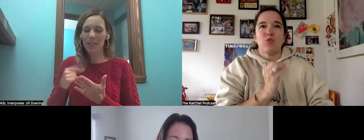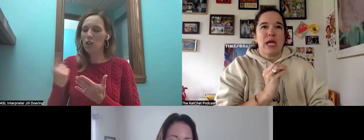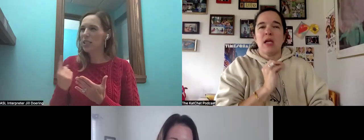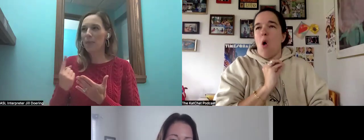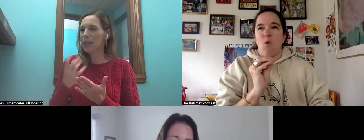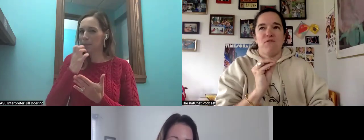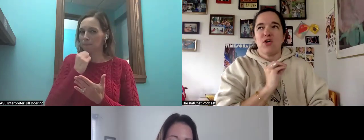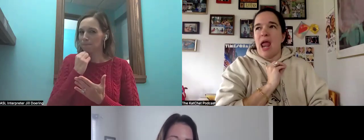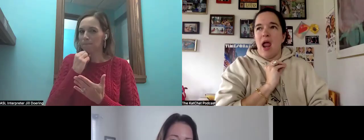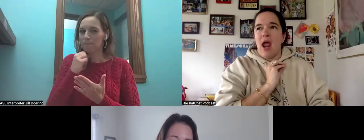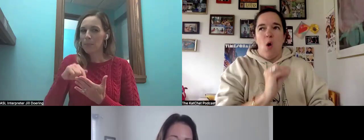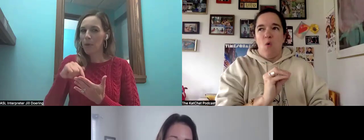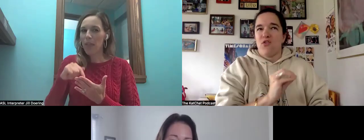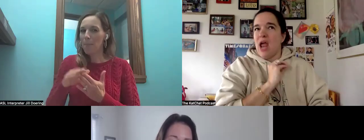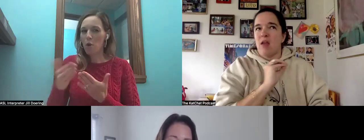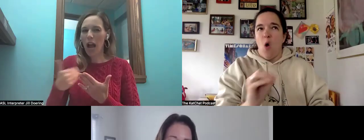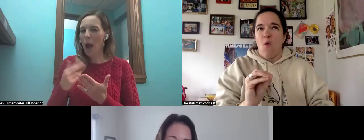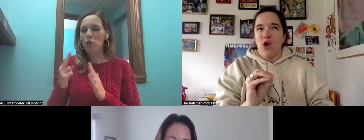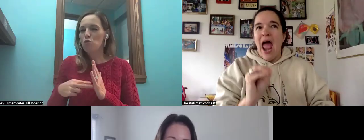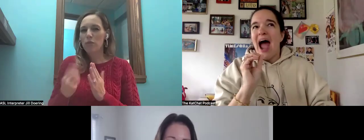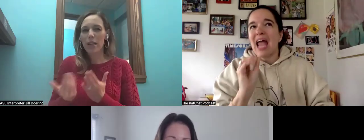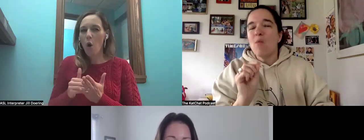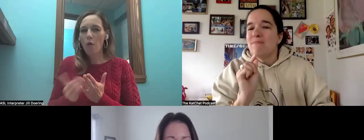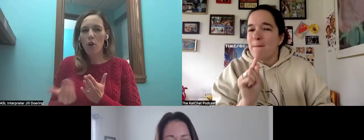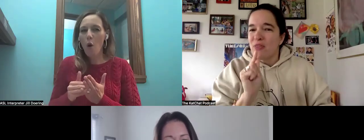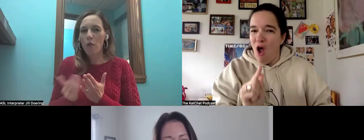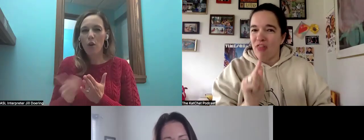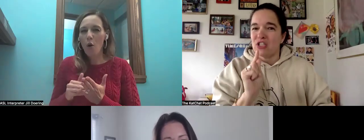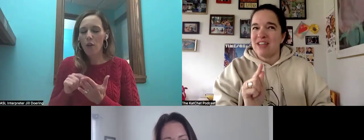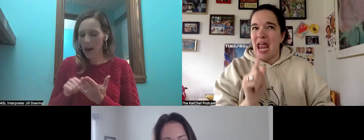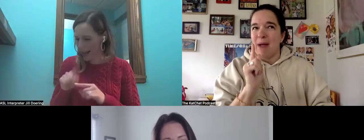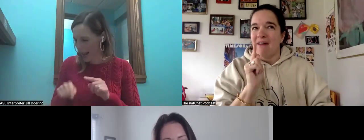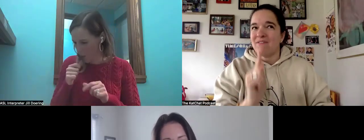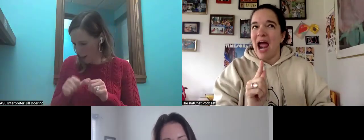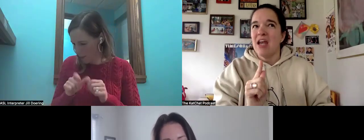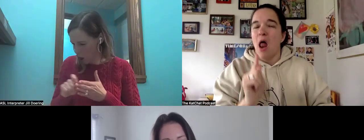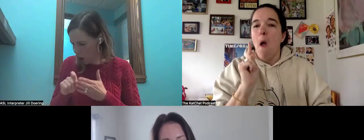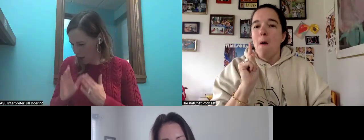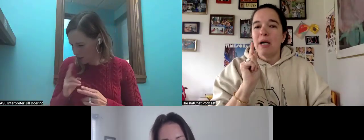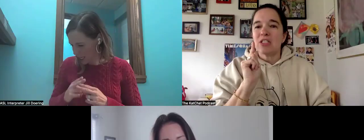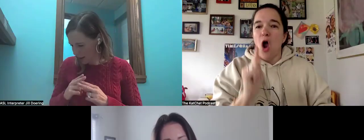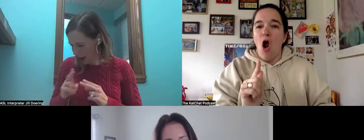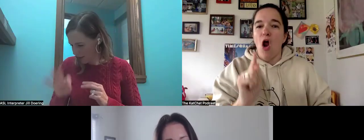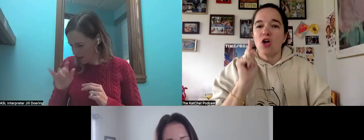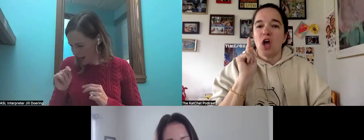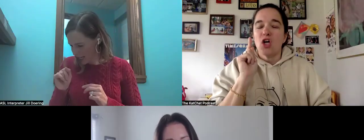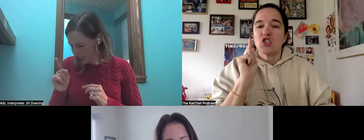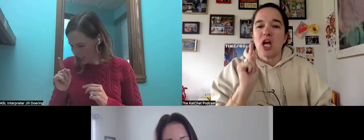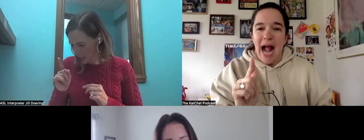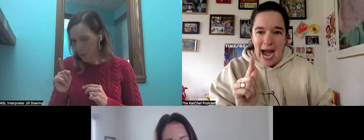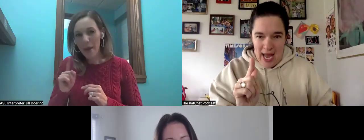that I would read over and over and over. I can't remember the author's name. I have to find it. But it's